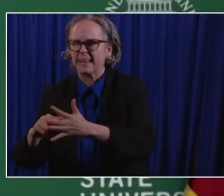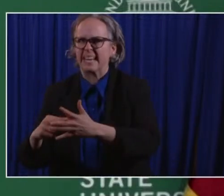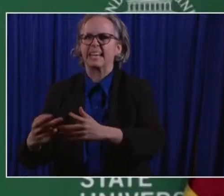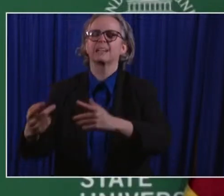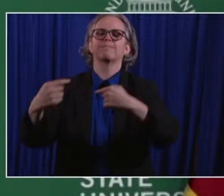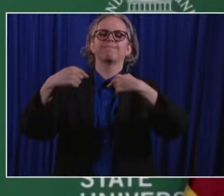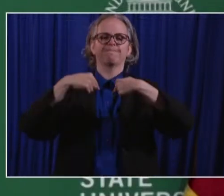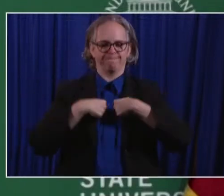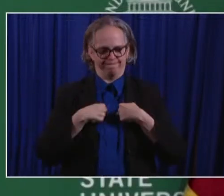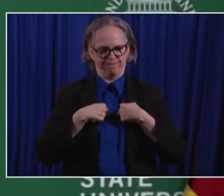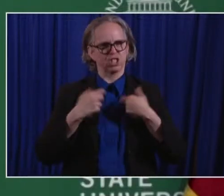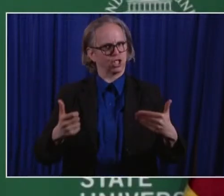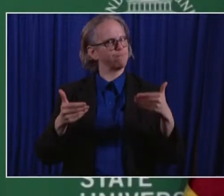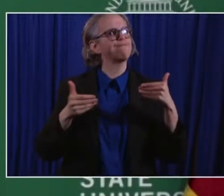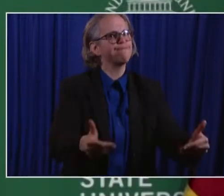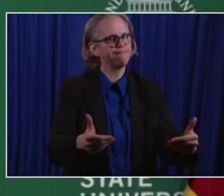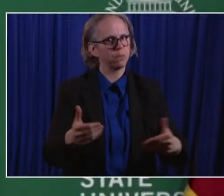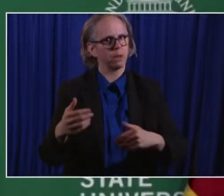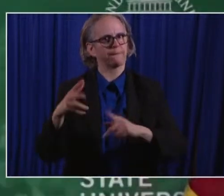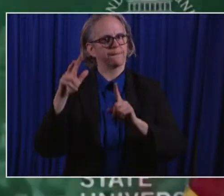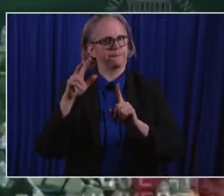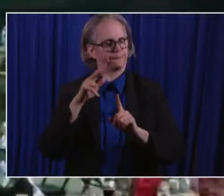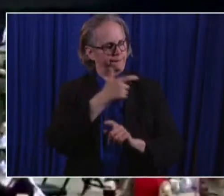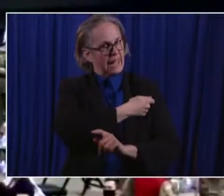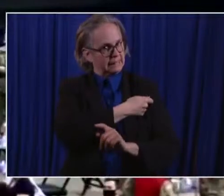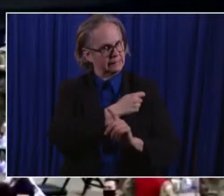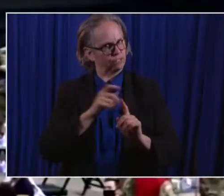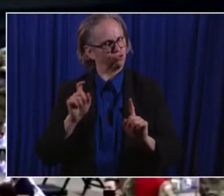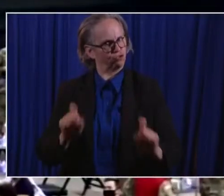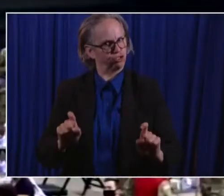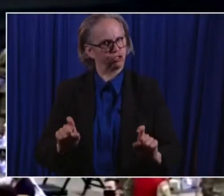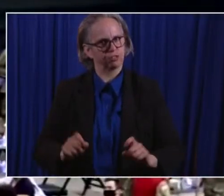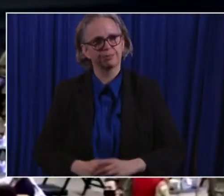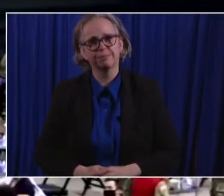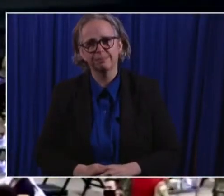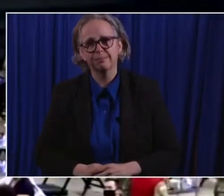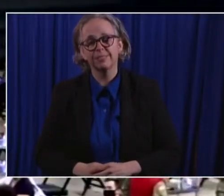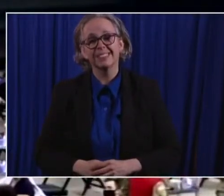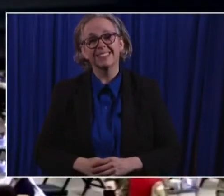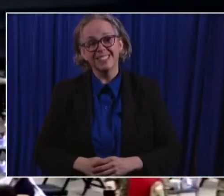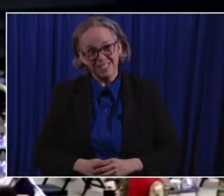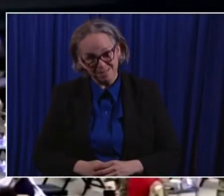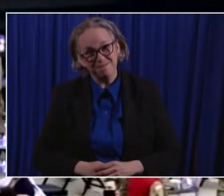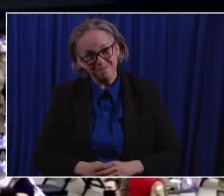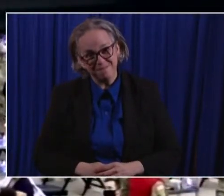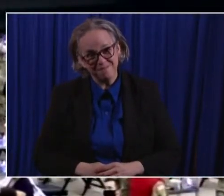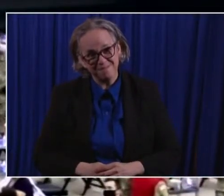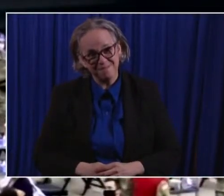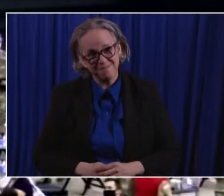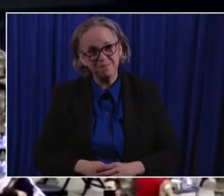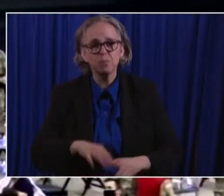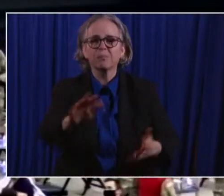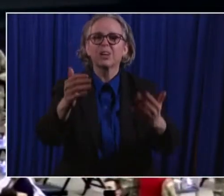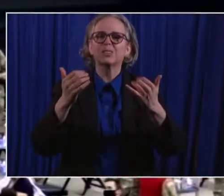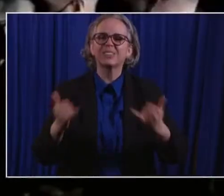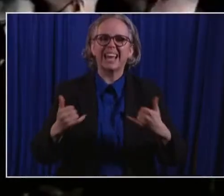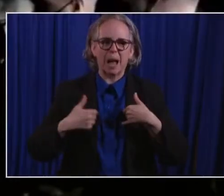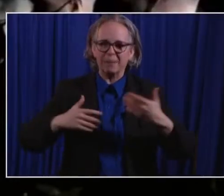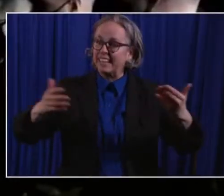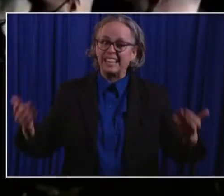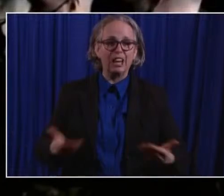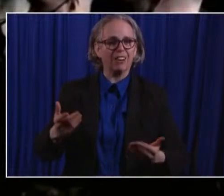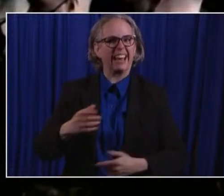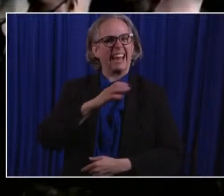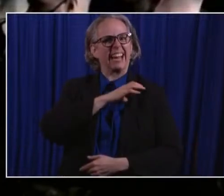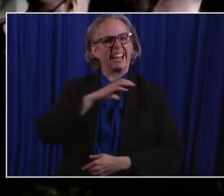So I said we return today to the Wolstein Center on the campus of Cleveland State University. Fran and I had the opportunity to